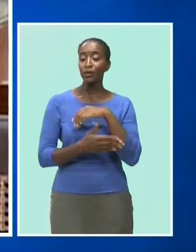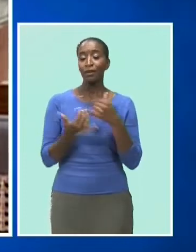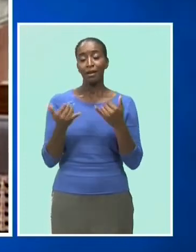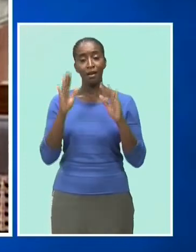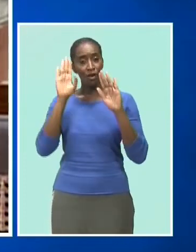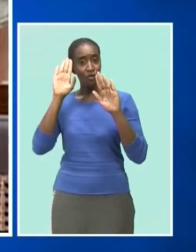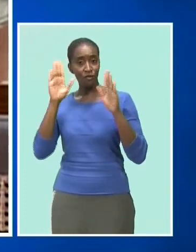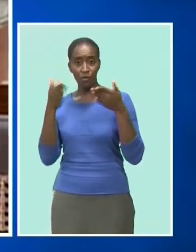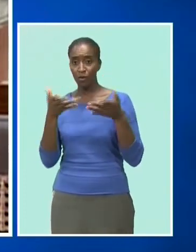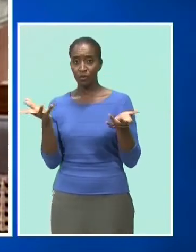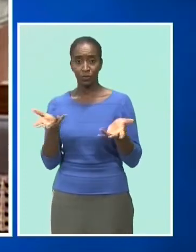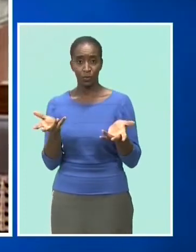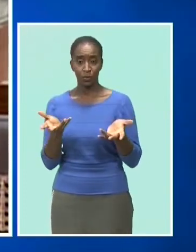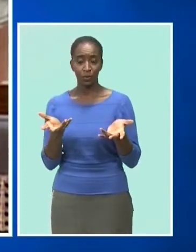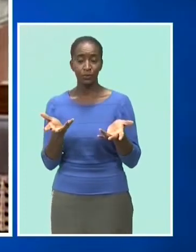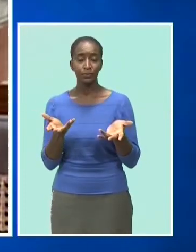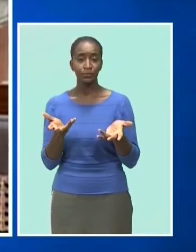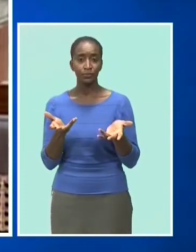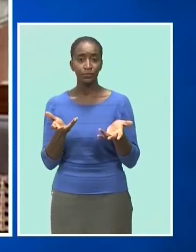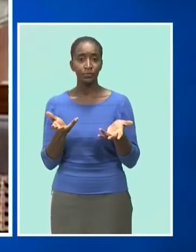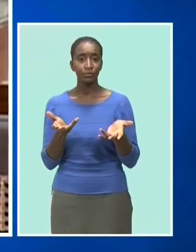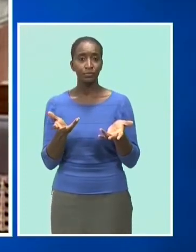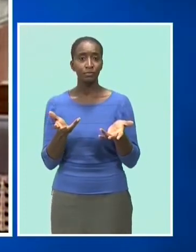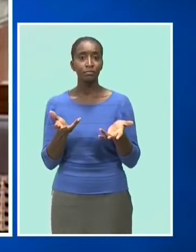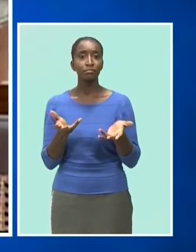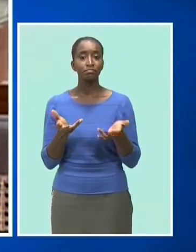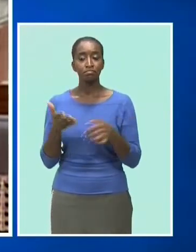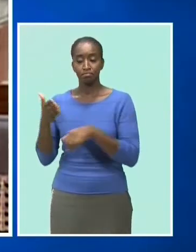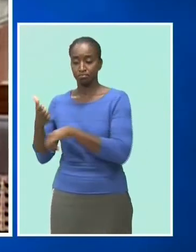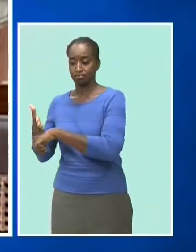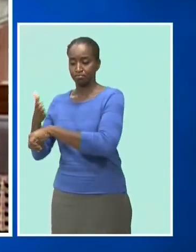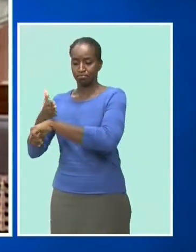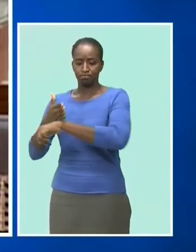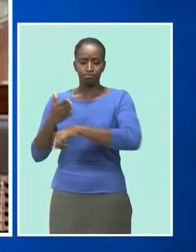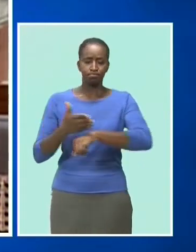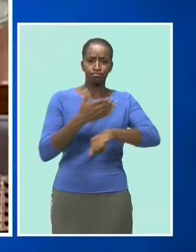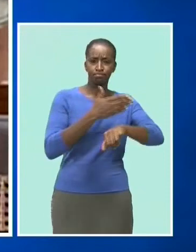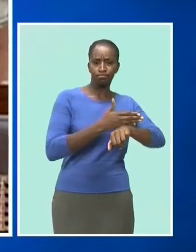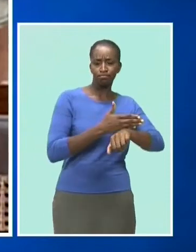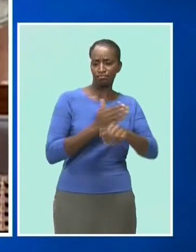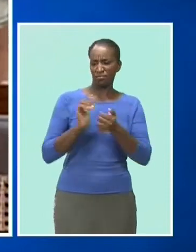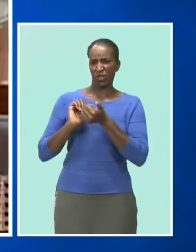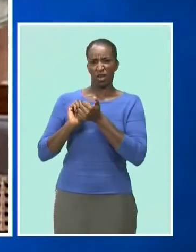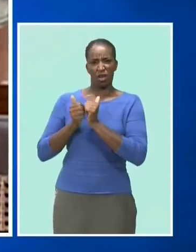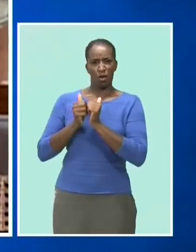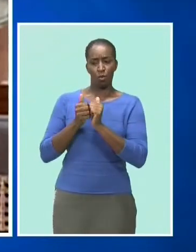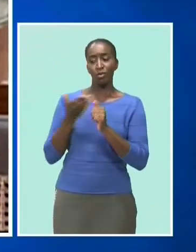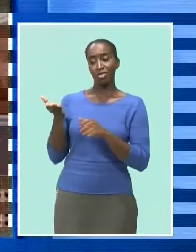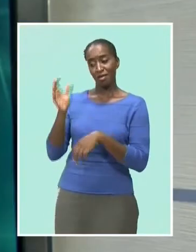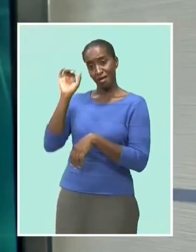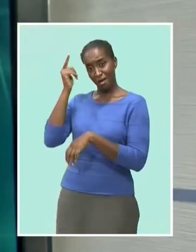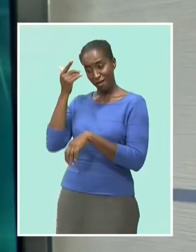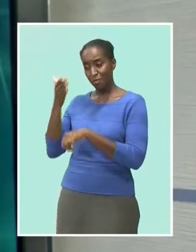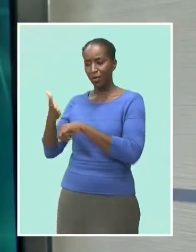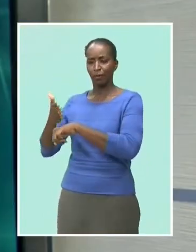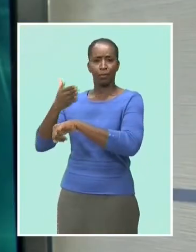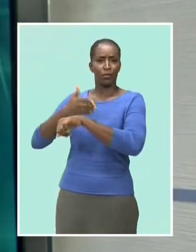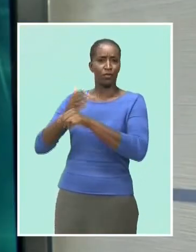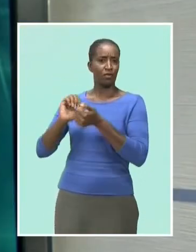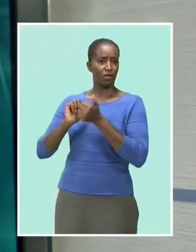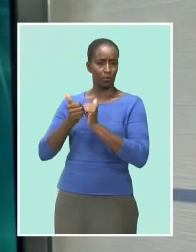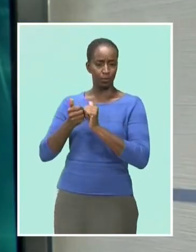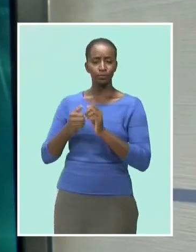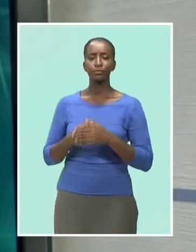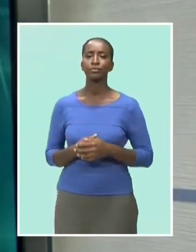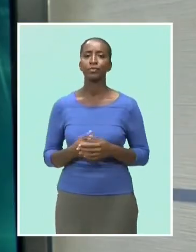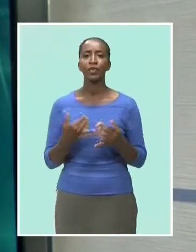how do we go about bringing some of those improvements to our public sector. And it's time